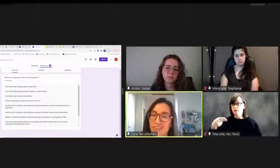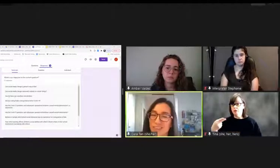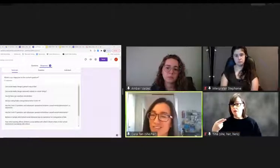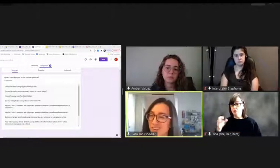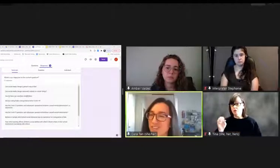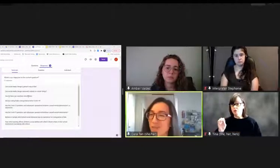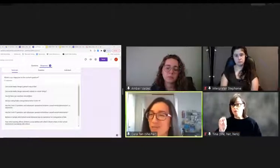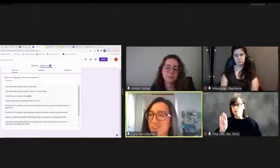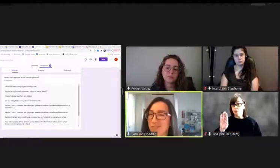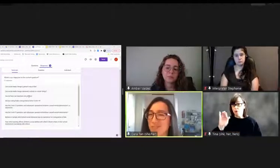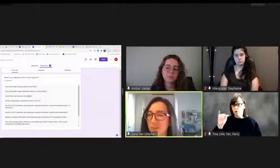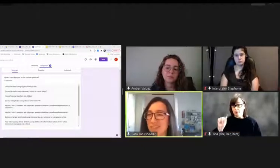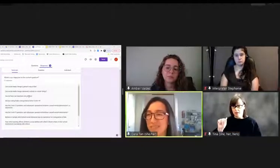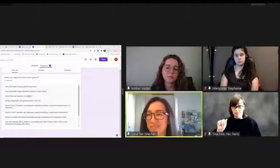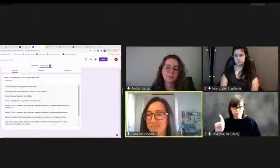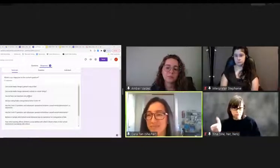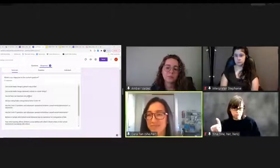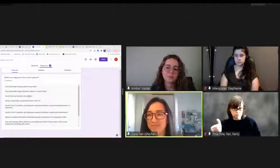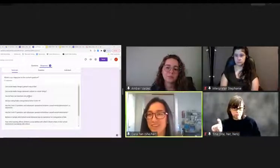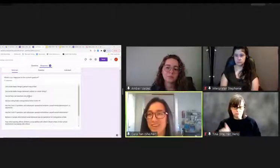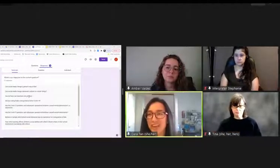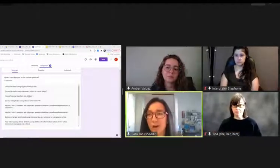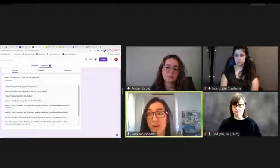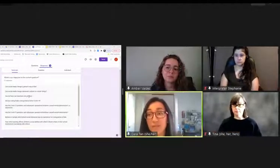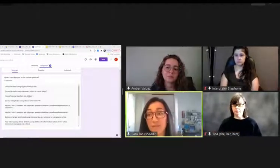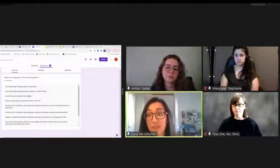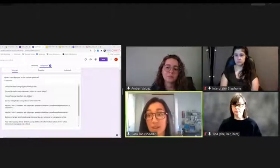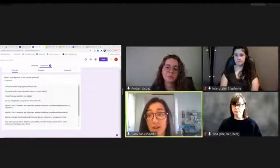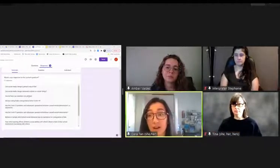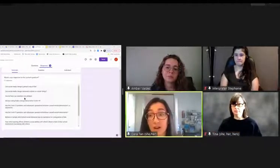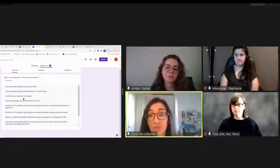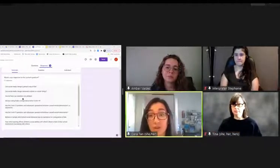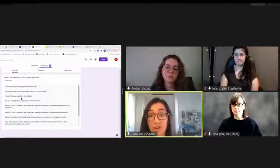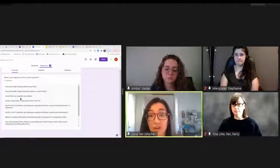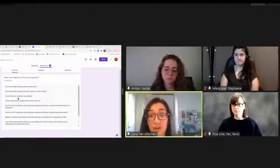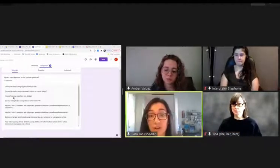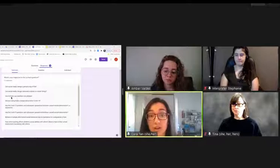do fears transform into phobias? Okay,